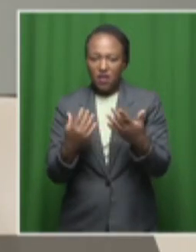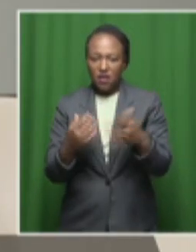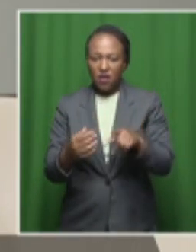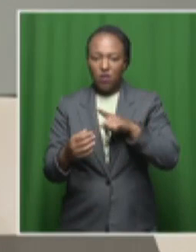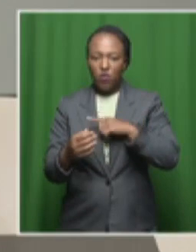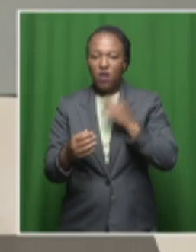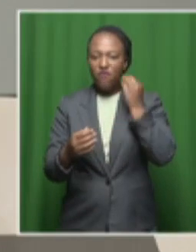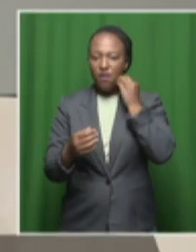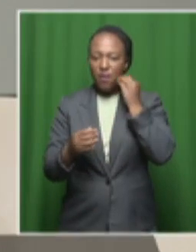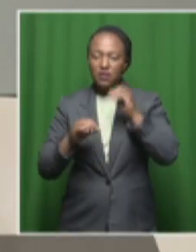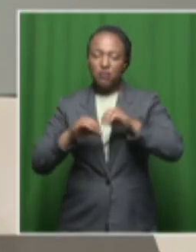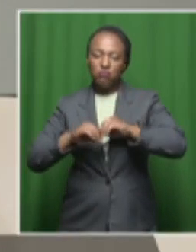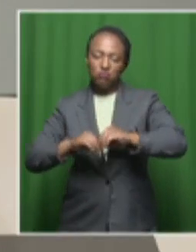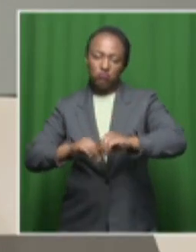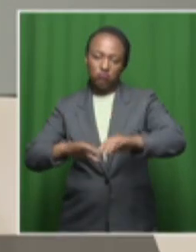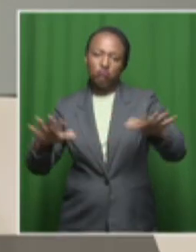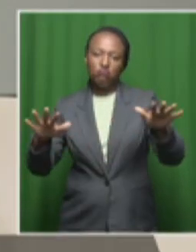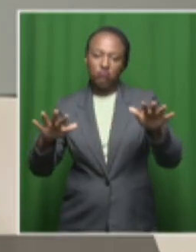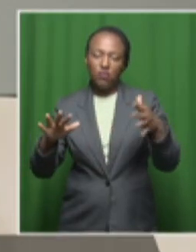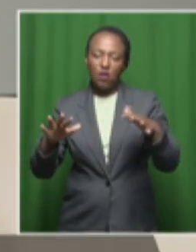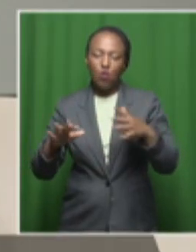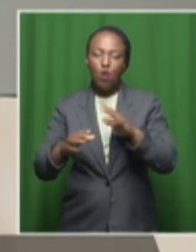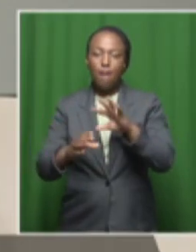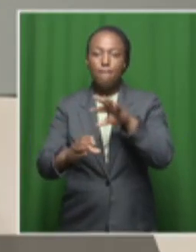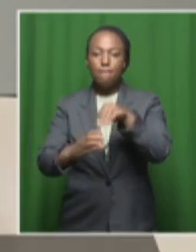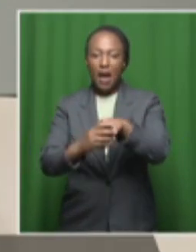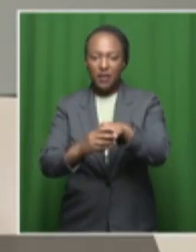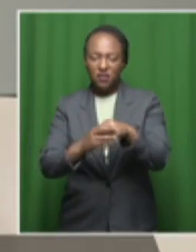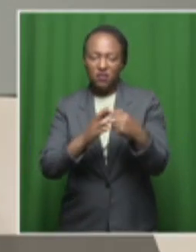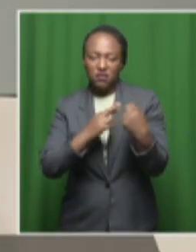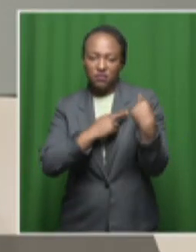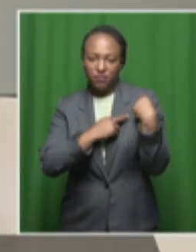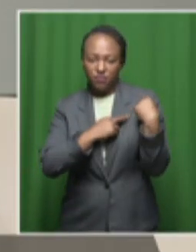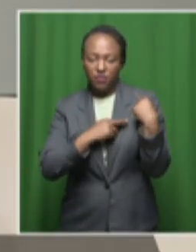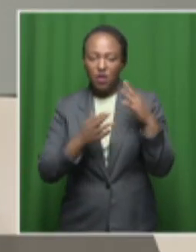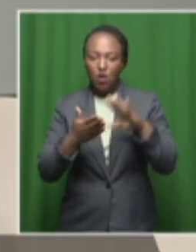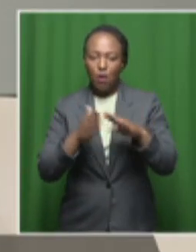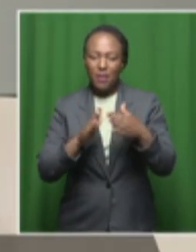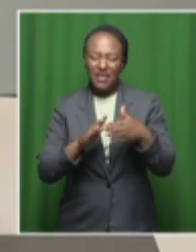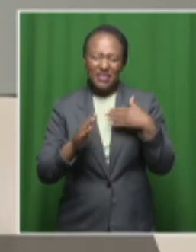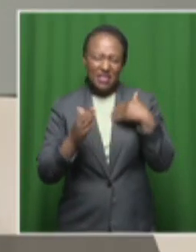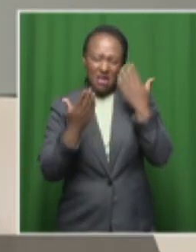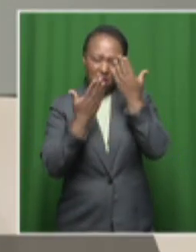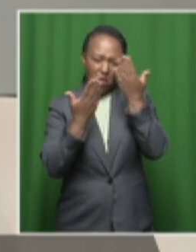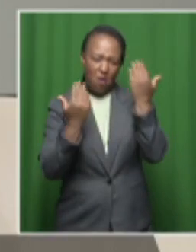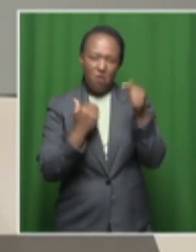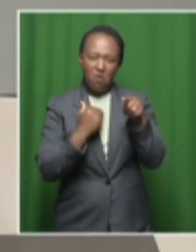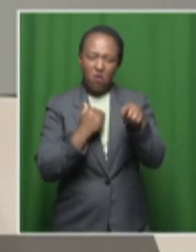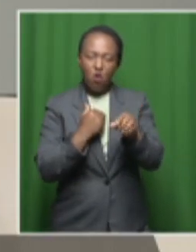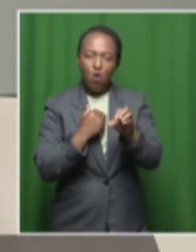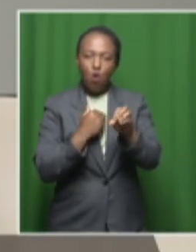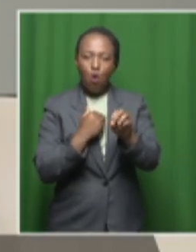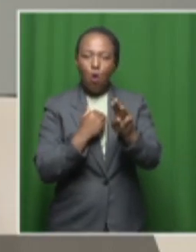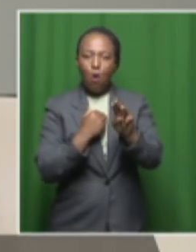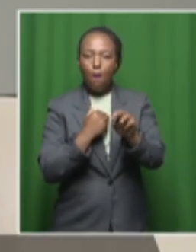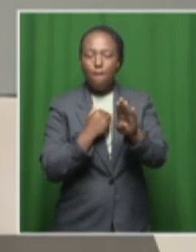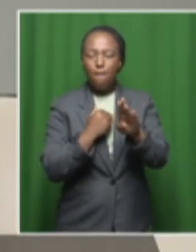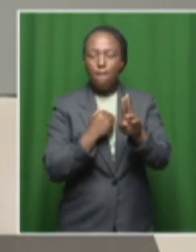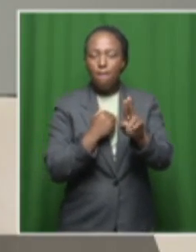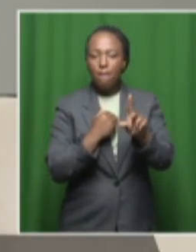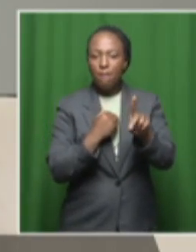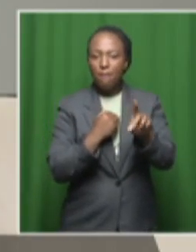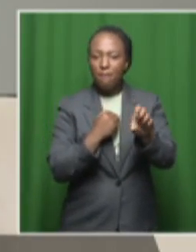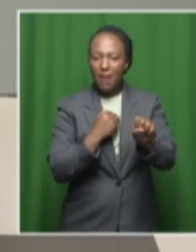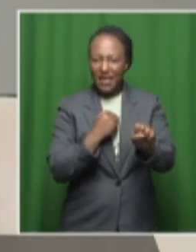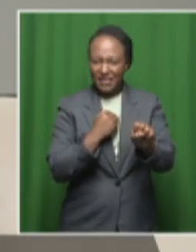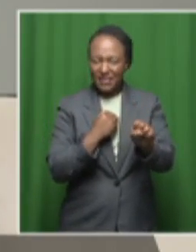disseminating information, which is part of our mandate. I think a lot of people don't know about the community ombud service and what we do. So we trying to get